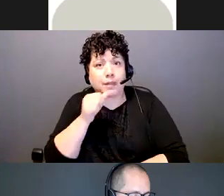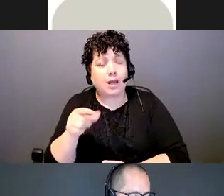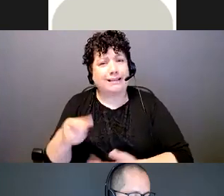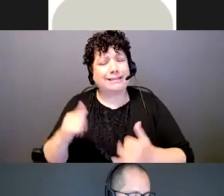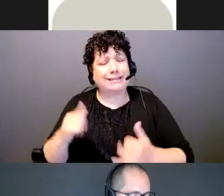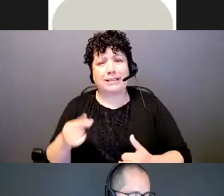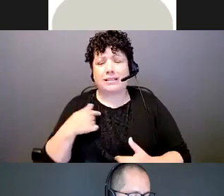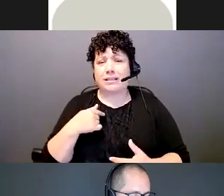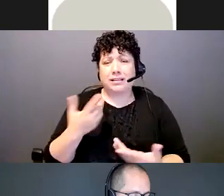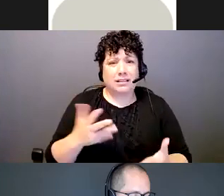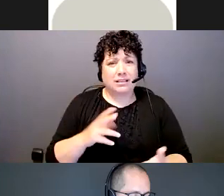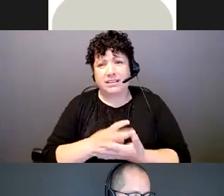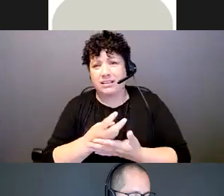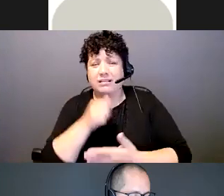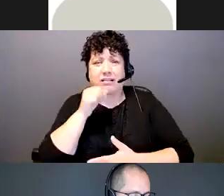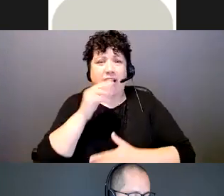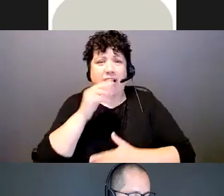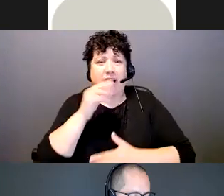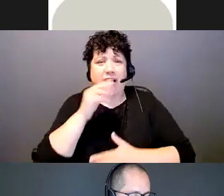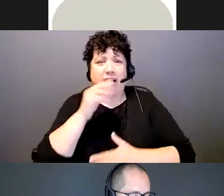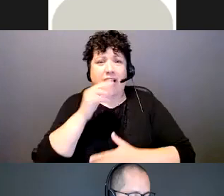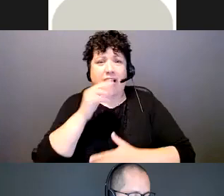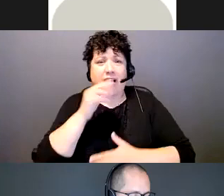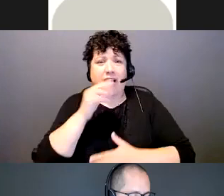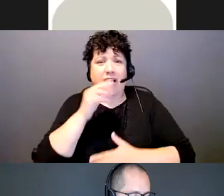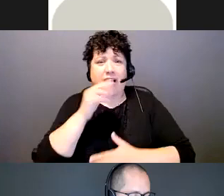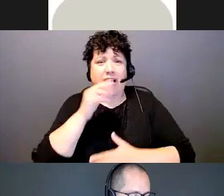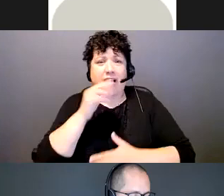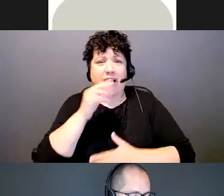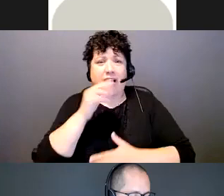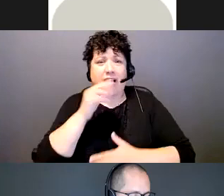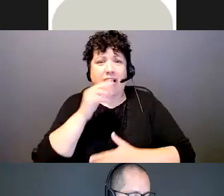of pain and not getting